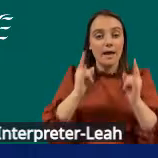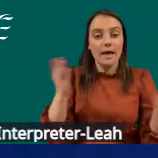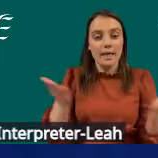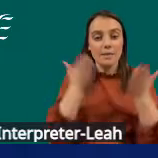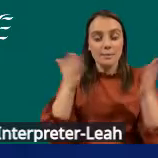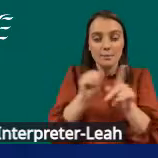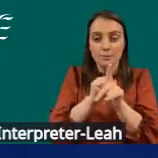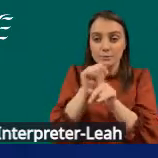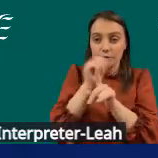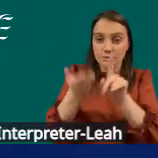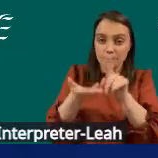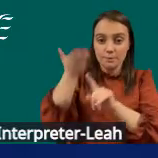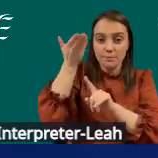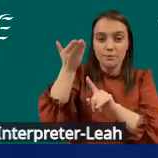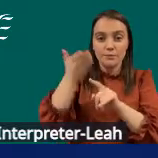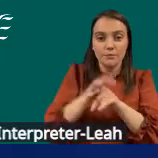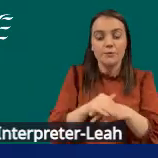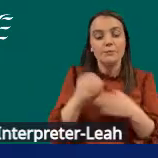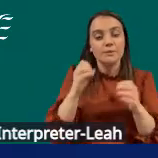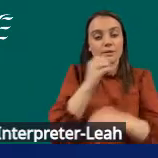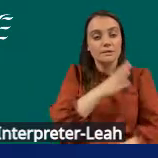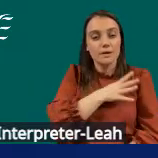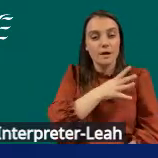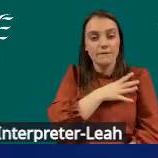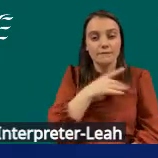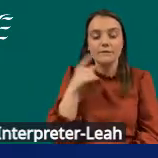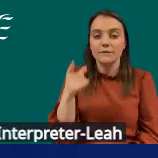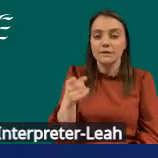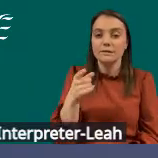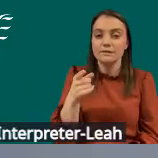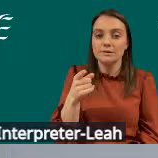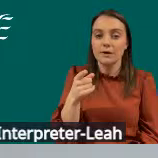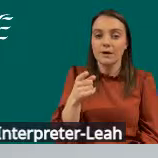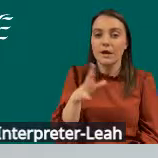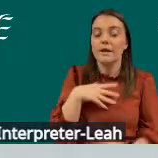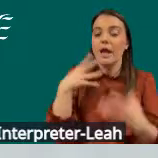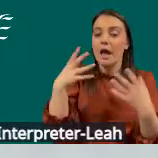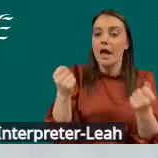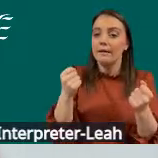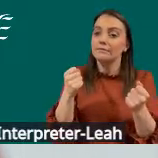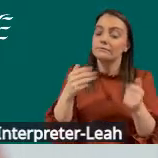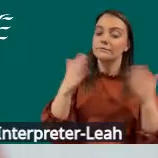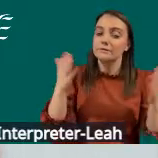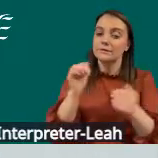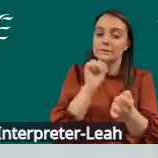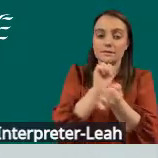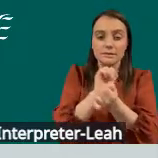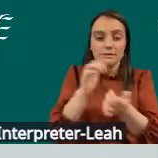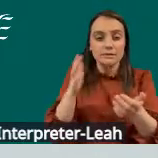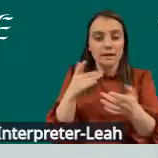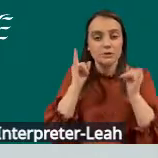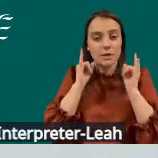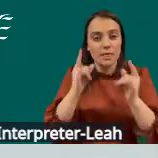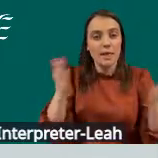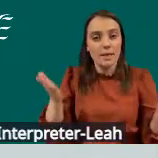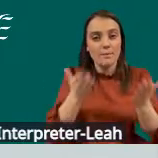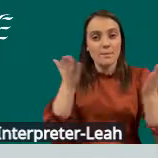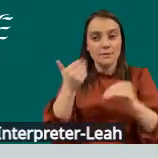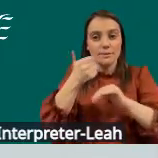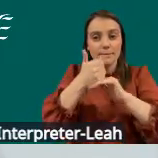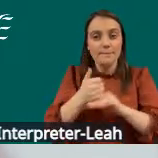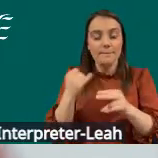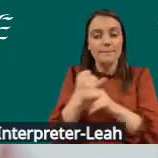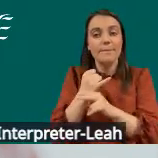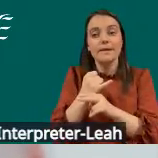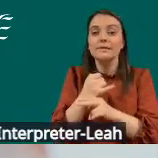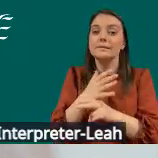with the HSE Midwest, and I have a remit around sexual health promotion. I am based in Limerick. We are all